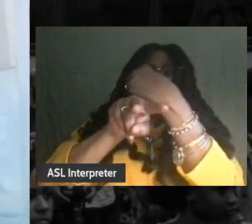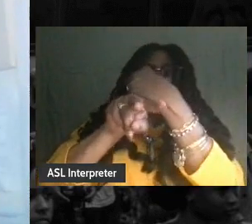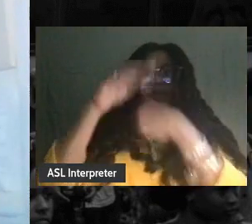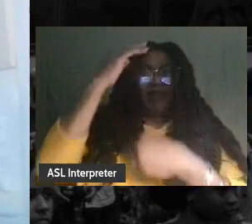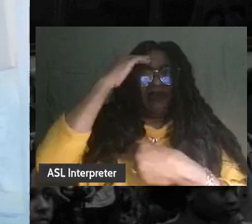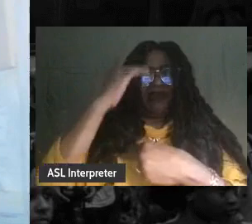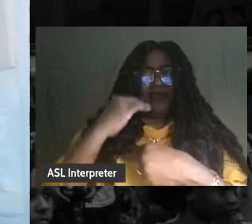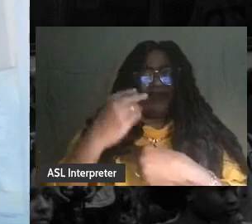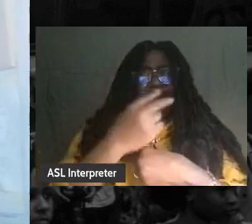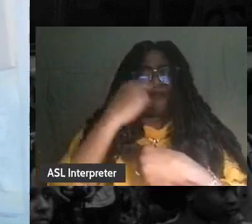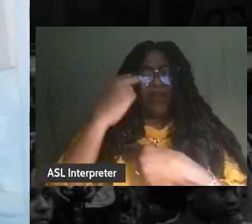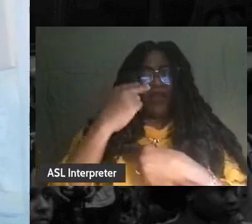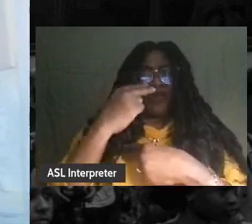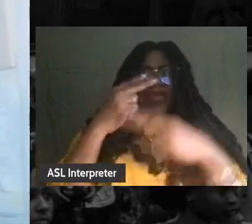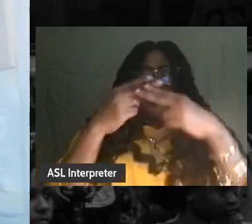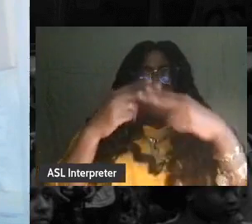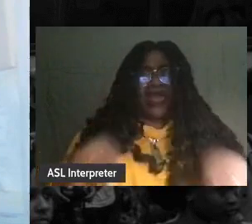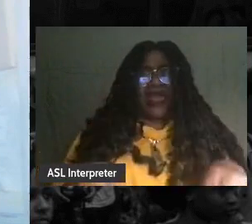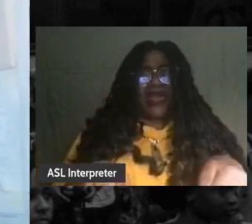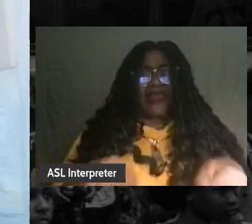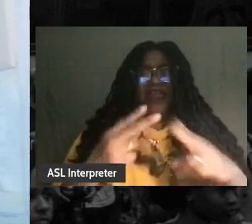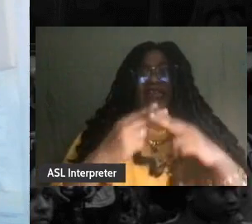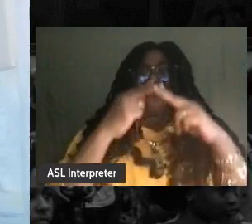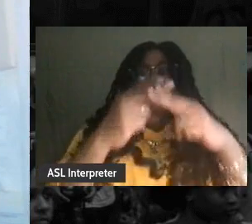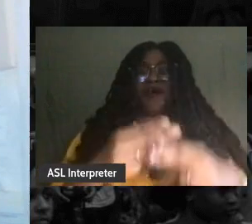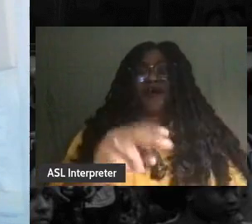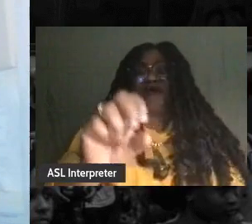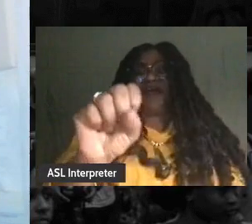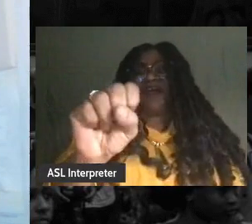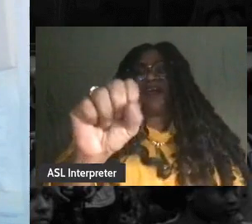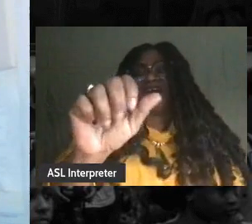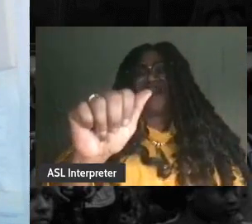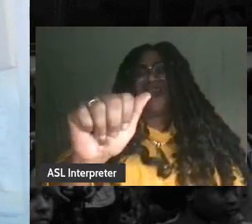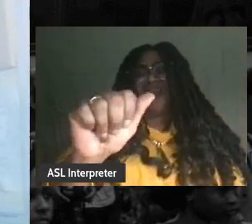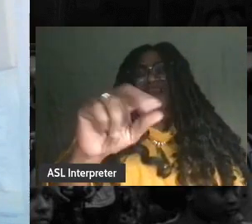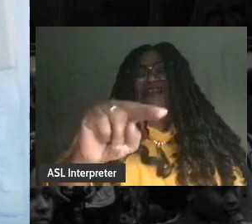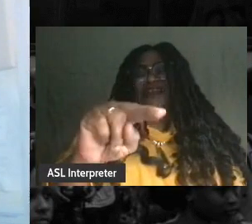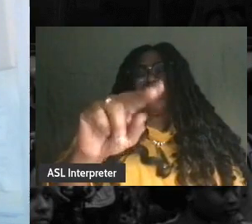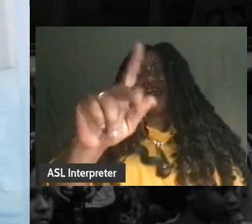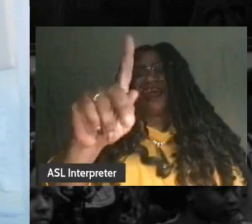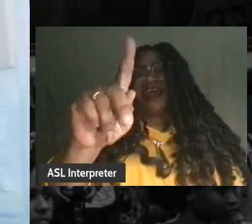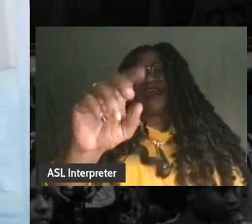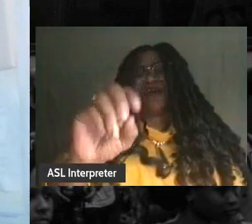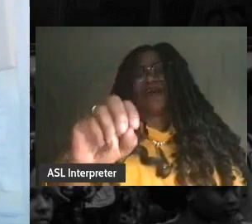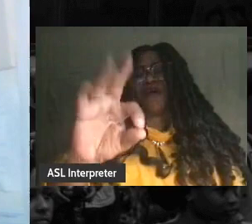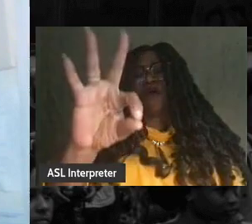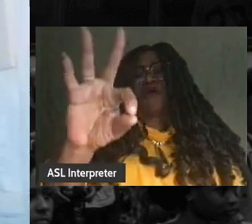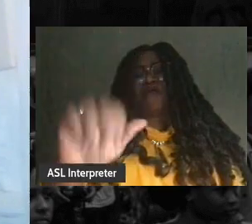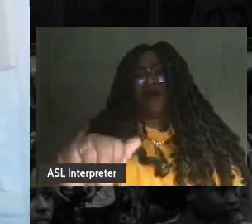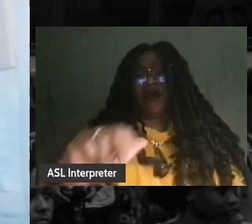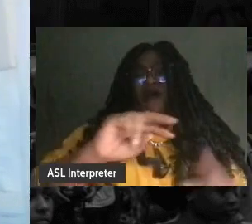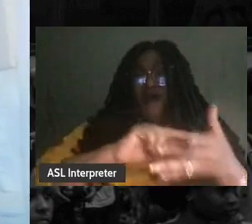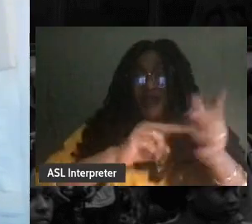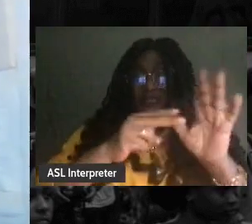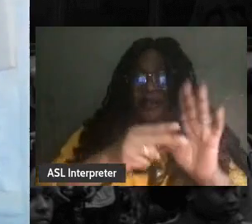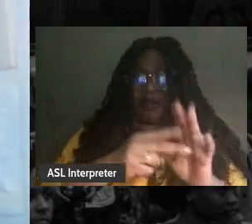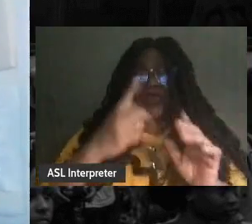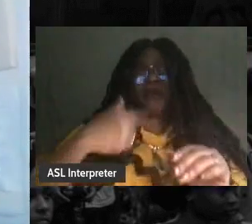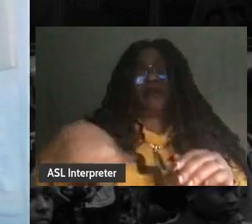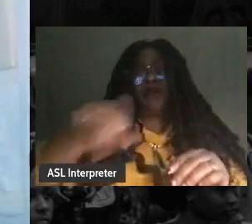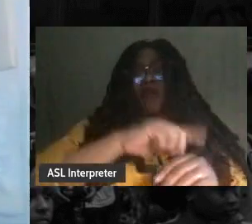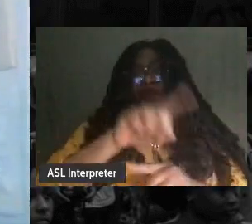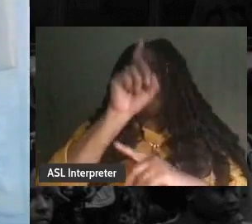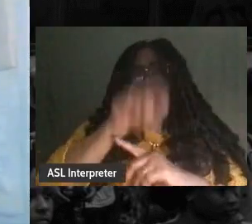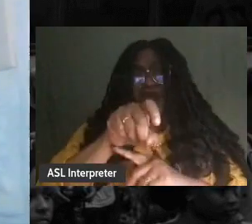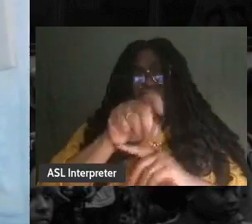This symbol is called Sankofa, commonly translated to mean, we must reach back and claim what